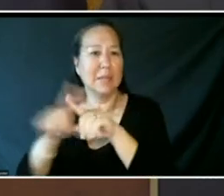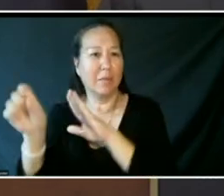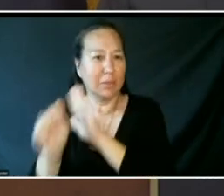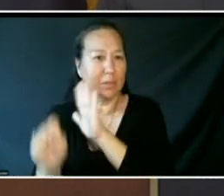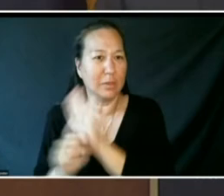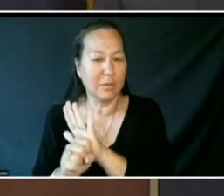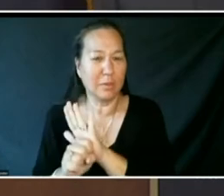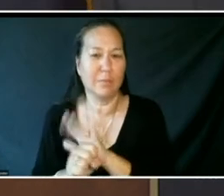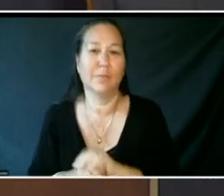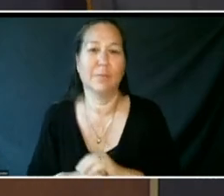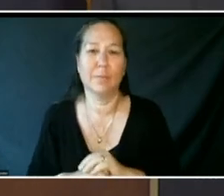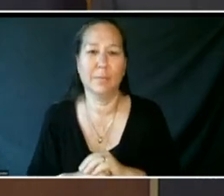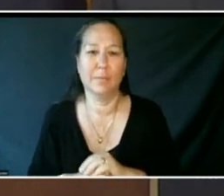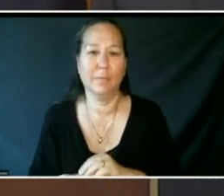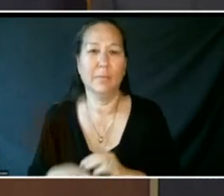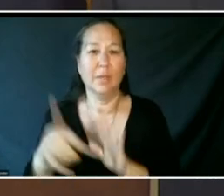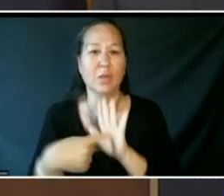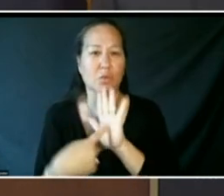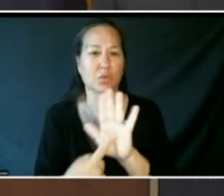Select Committee.